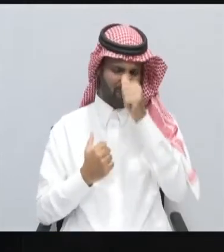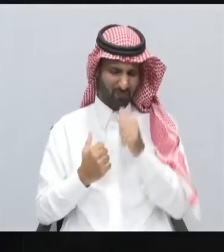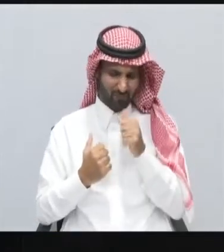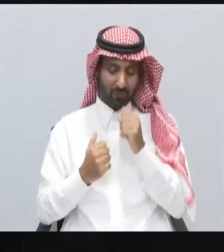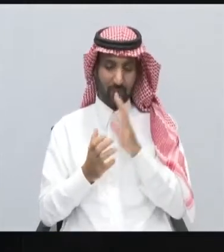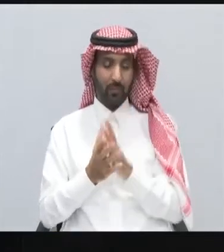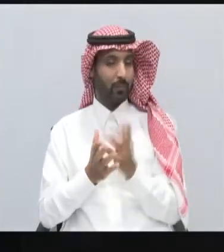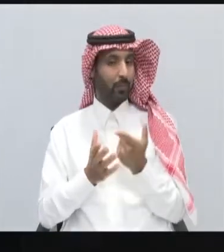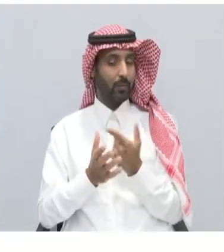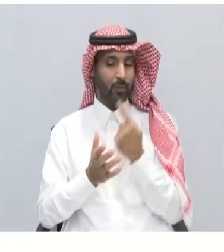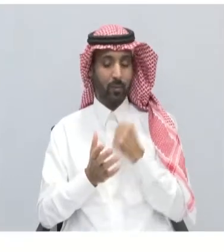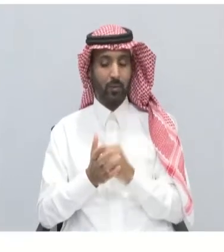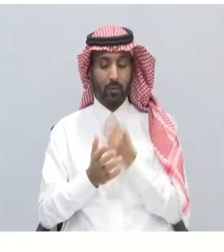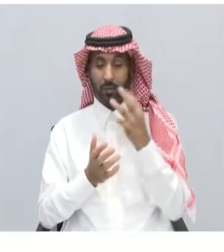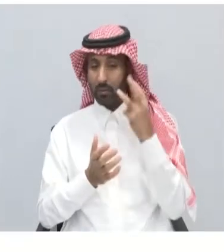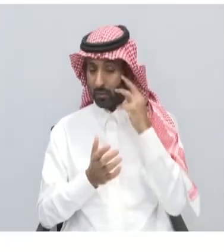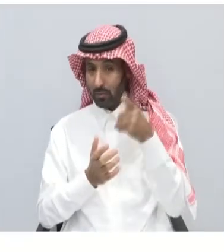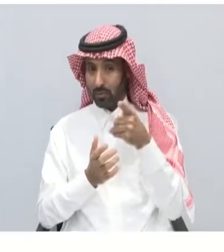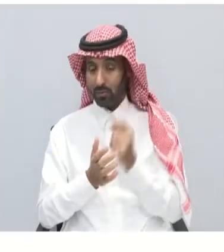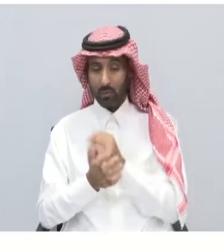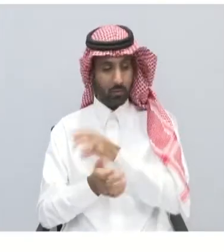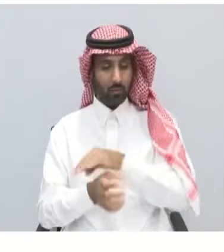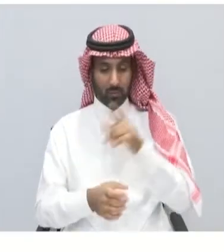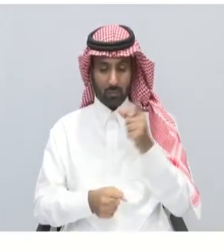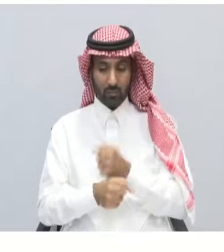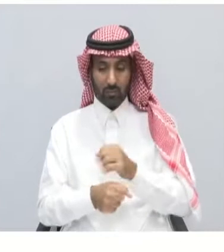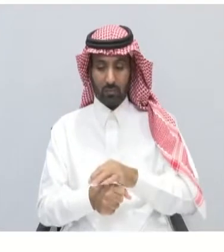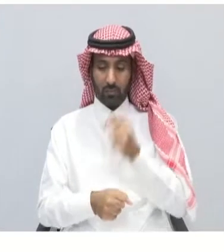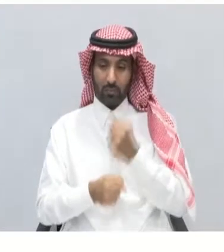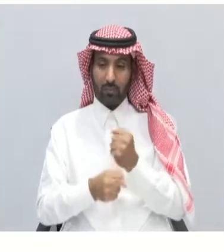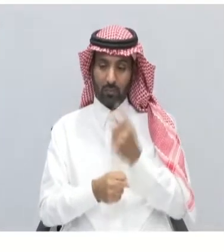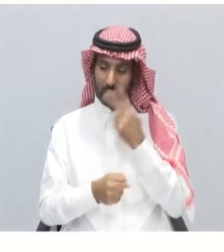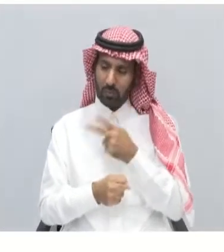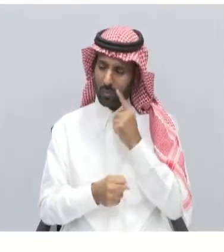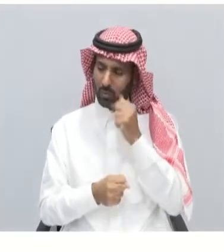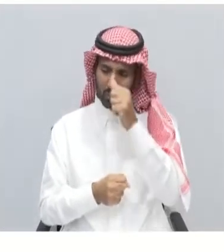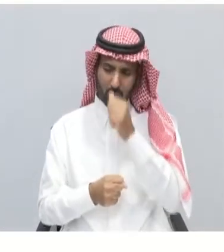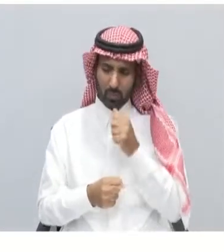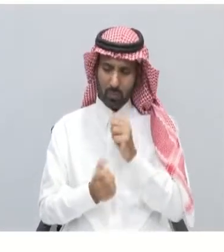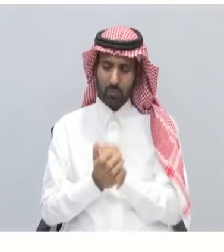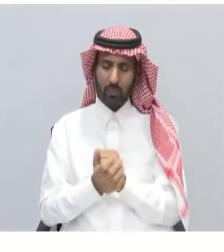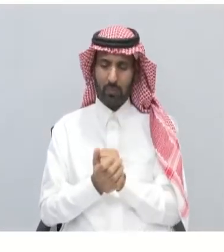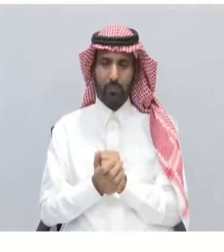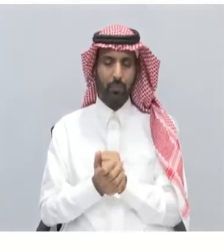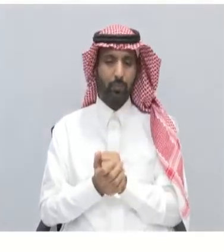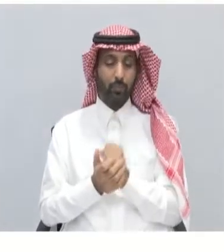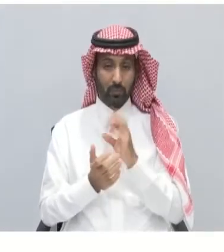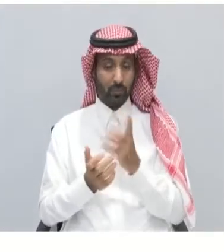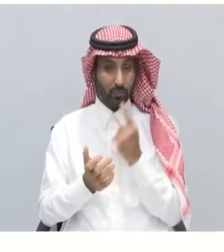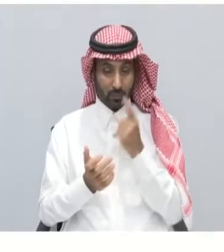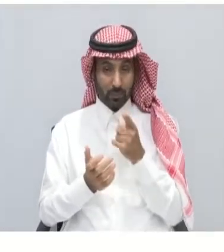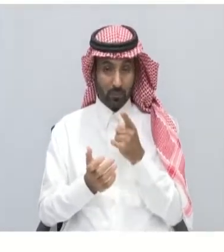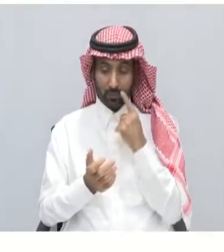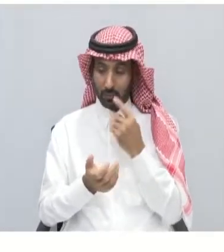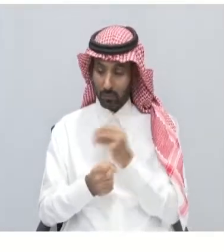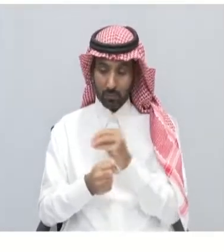So think of the three things that other people do that irritate you the most. Can you think? Can you